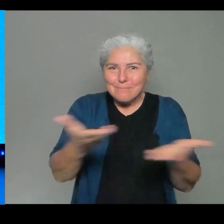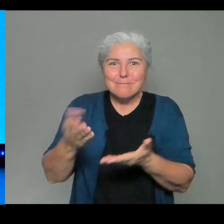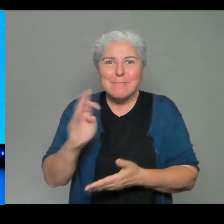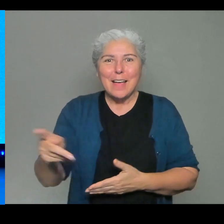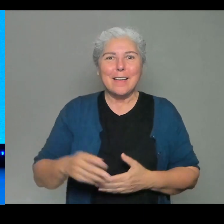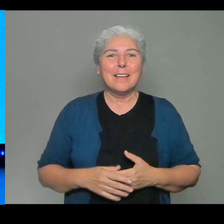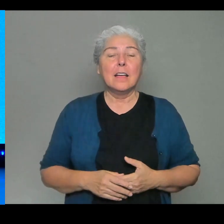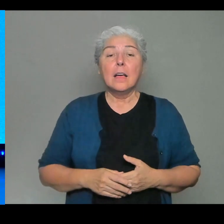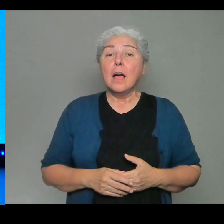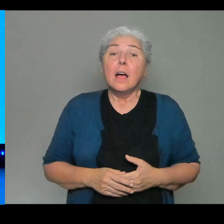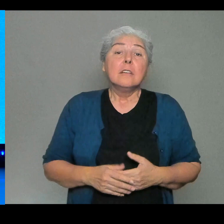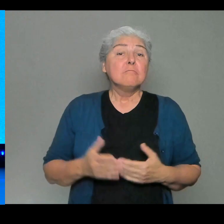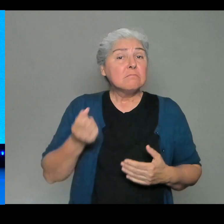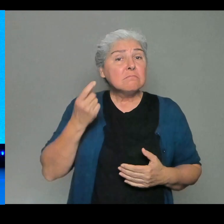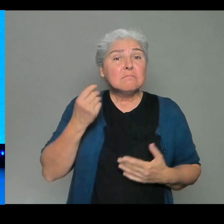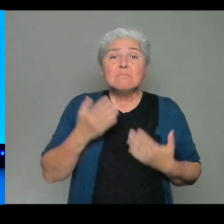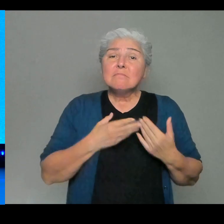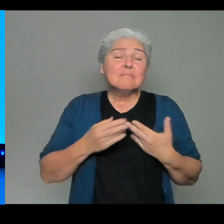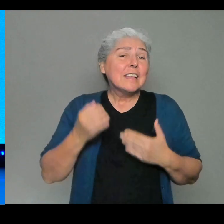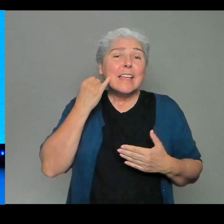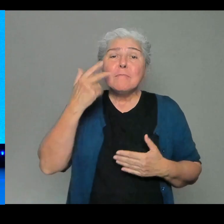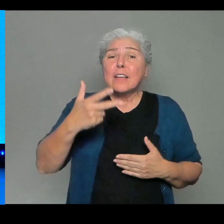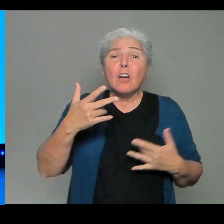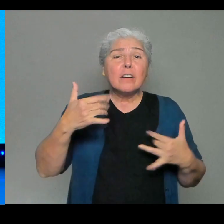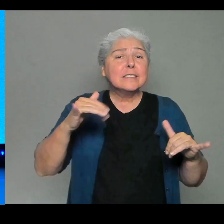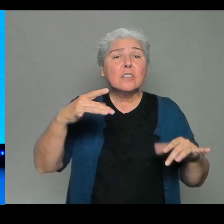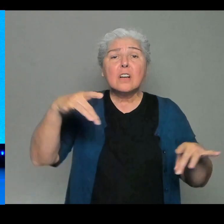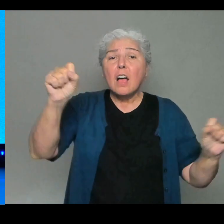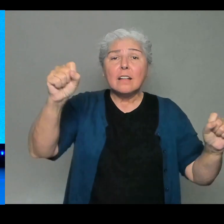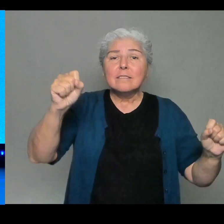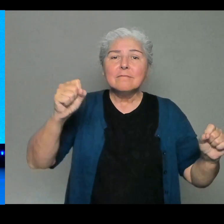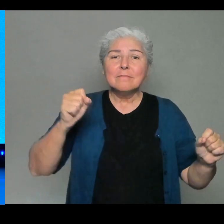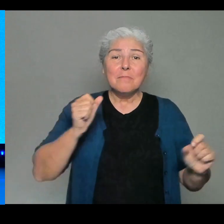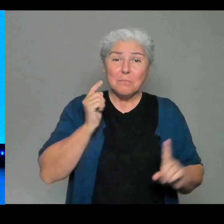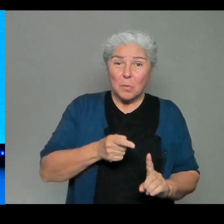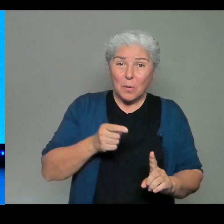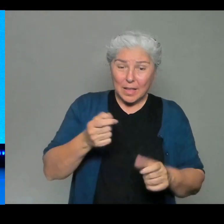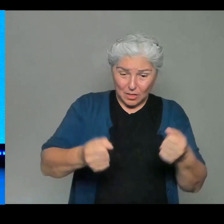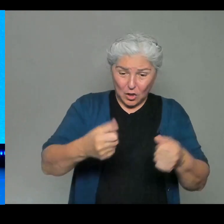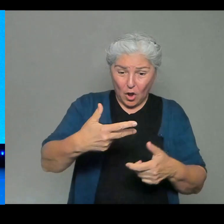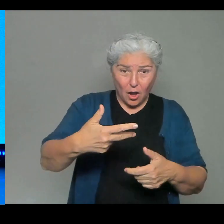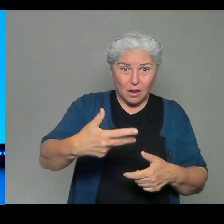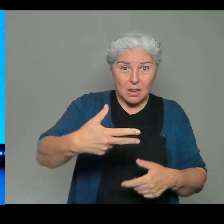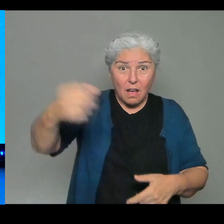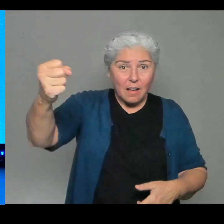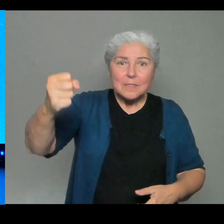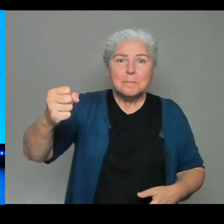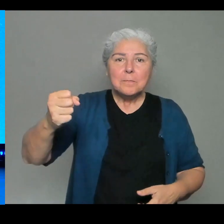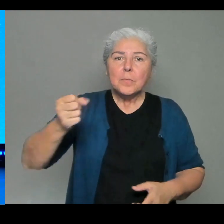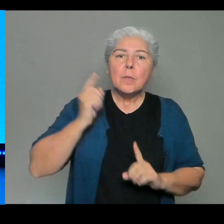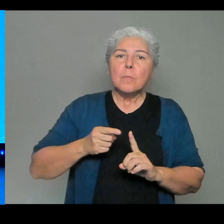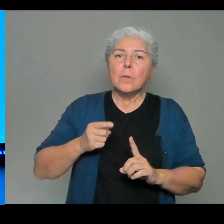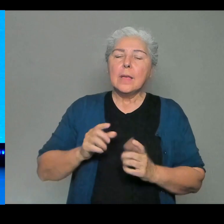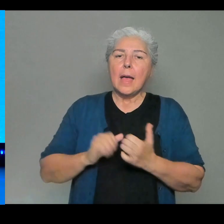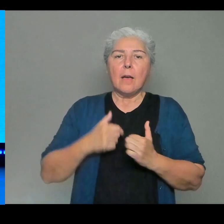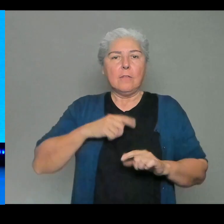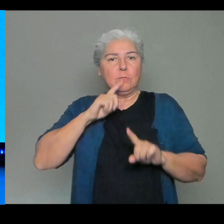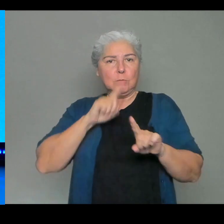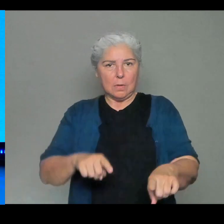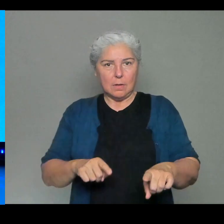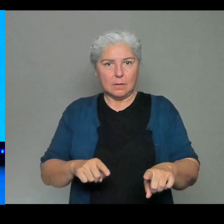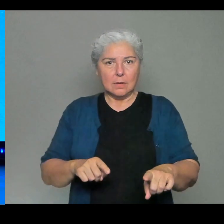but even if they didn't bring my car back, even if I didn't bring the point was not the car. It was like, are you going